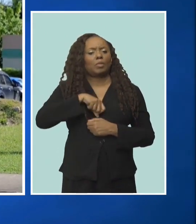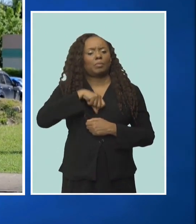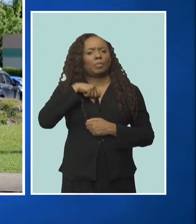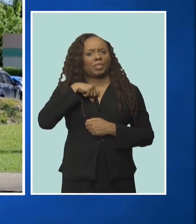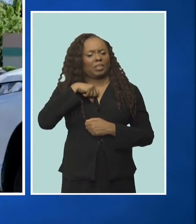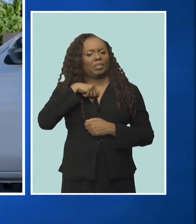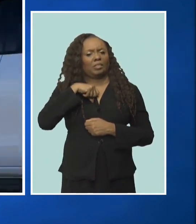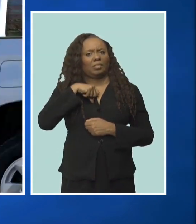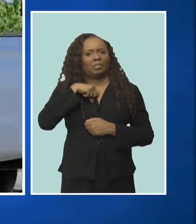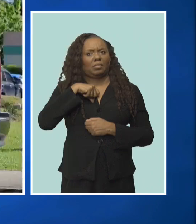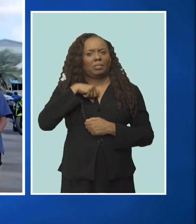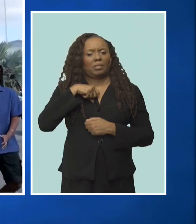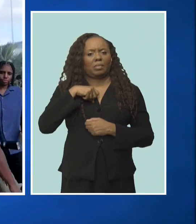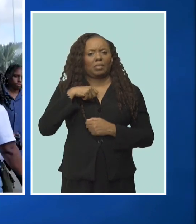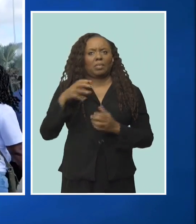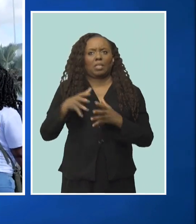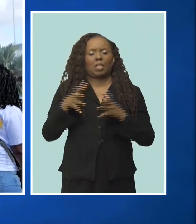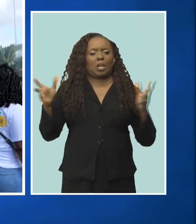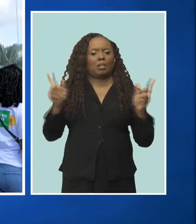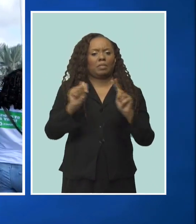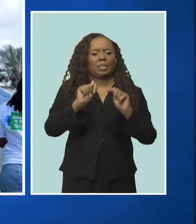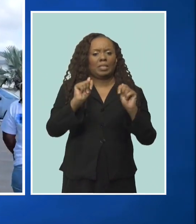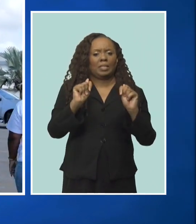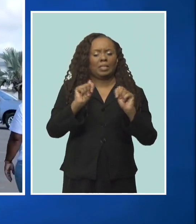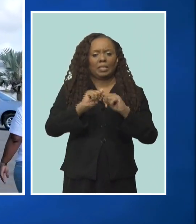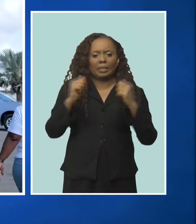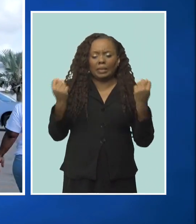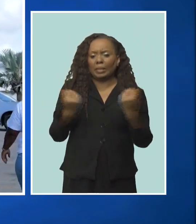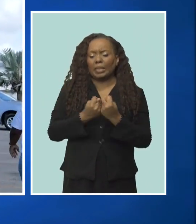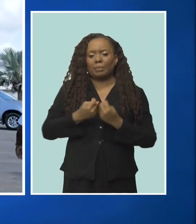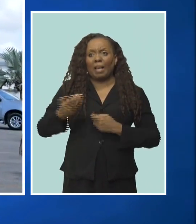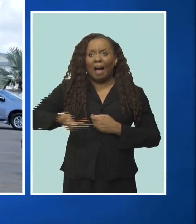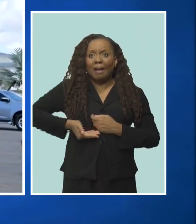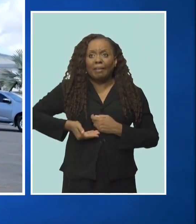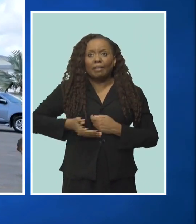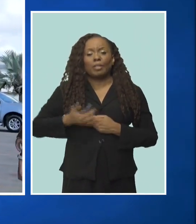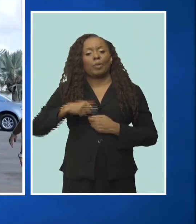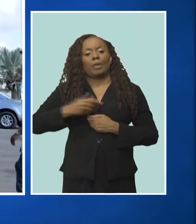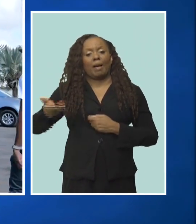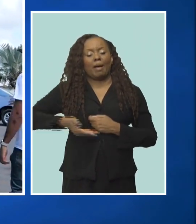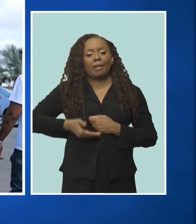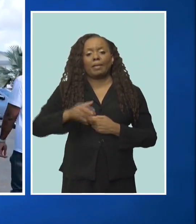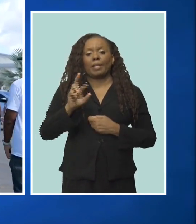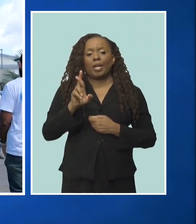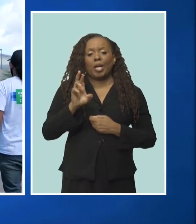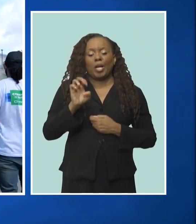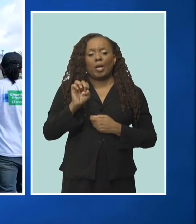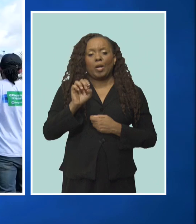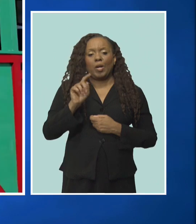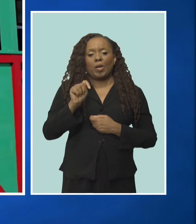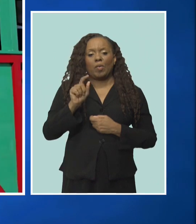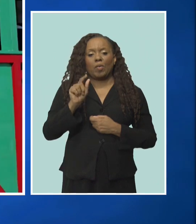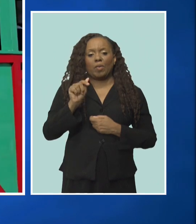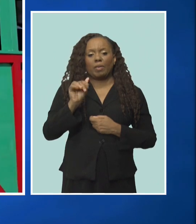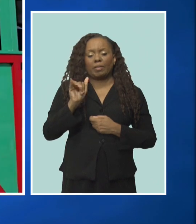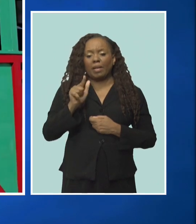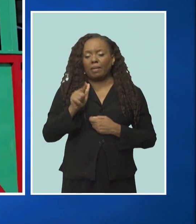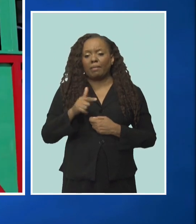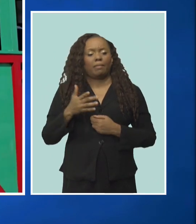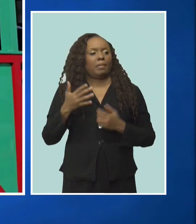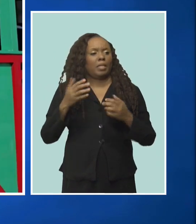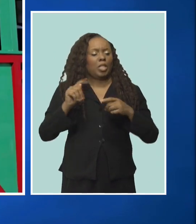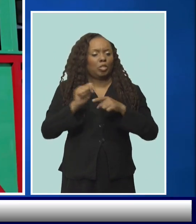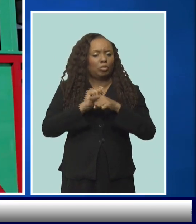lot of the team that we took on. Retail was a first for them, so with a lot of training, and now we